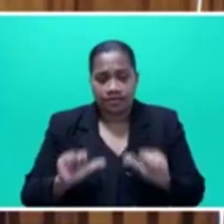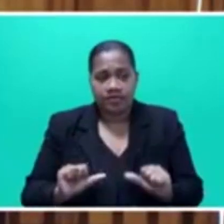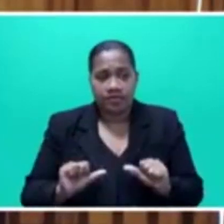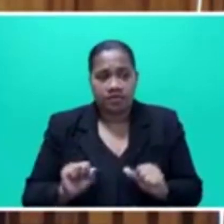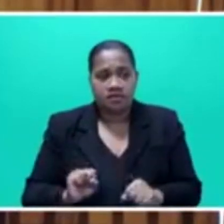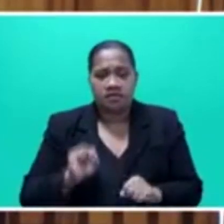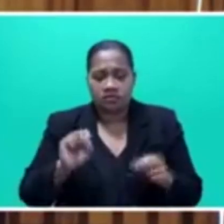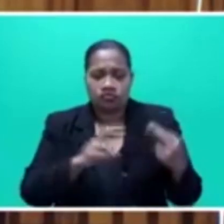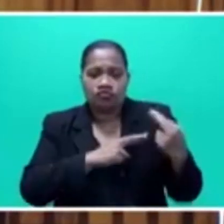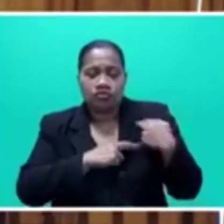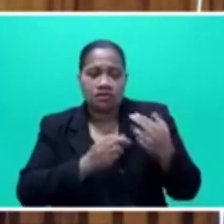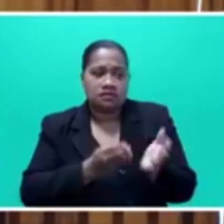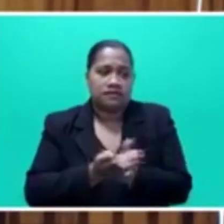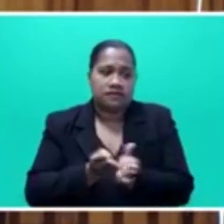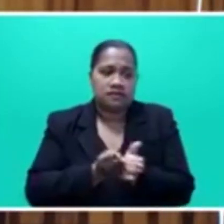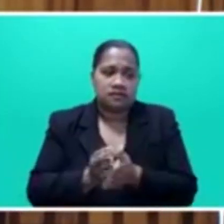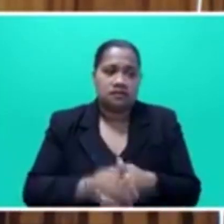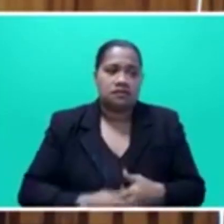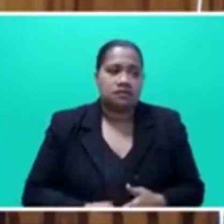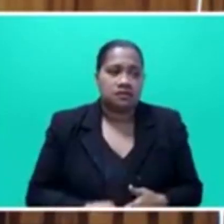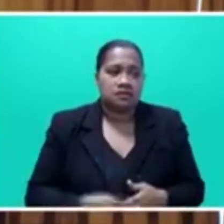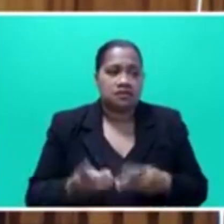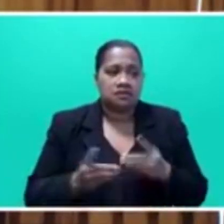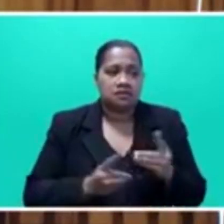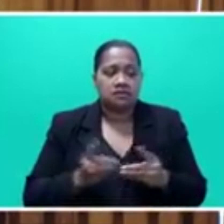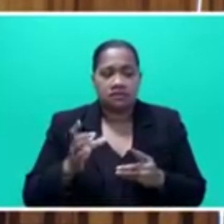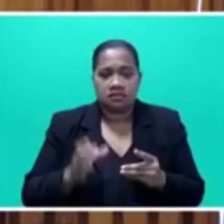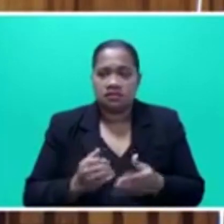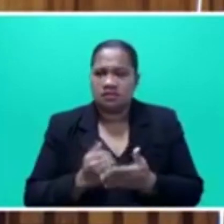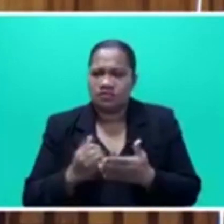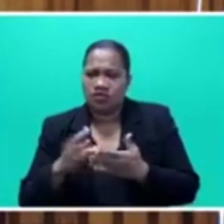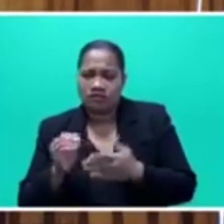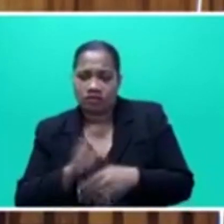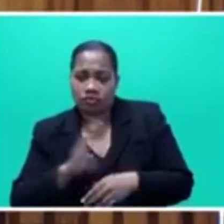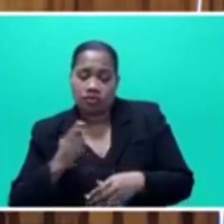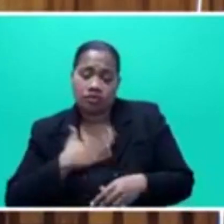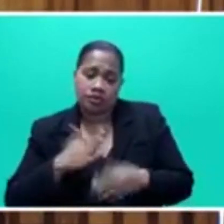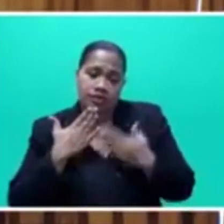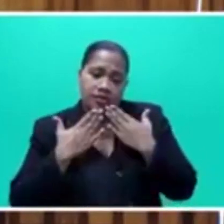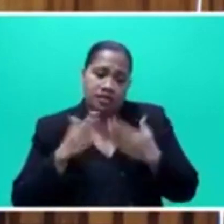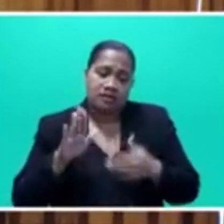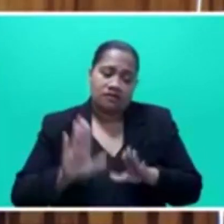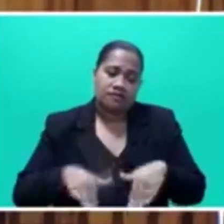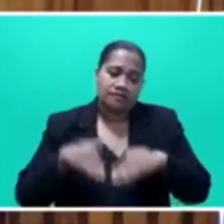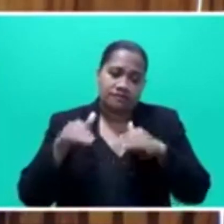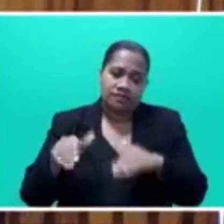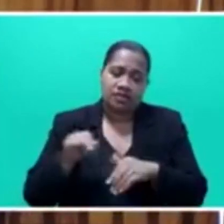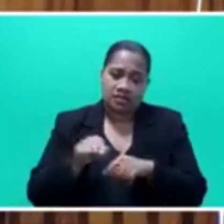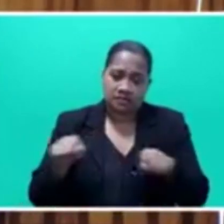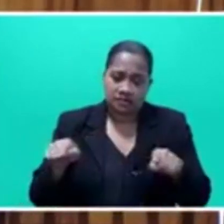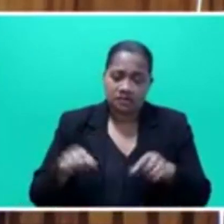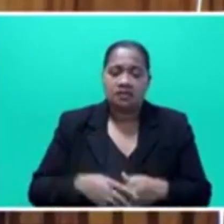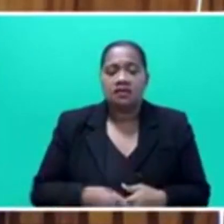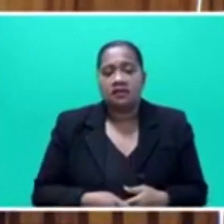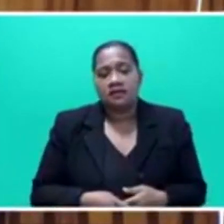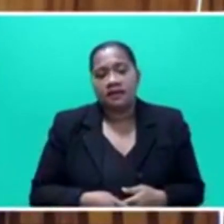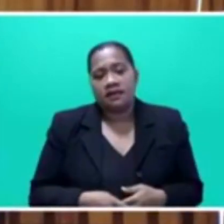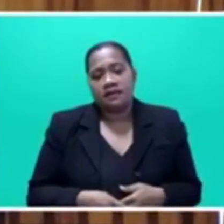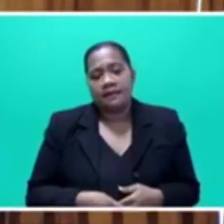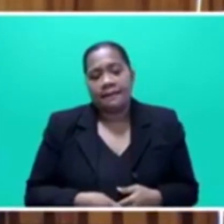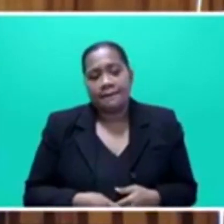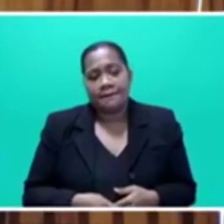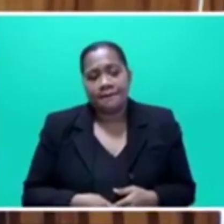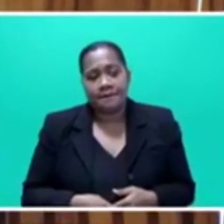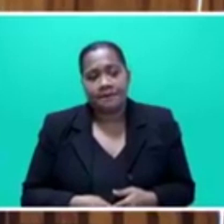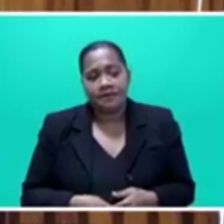role when he served as a director on a number of boards. I'd like to thank him for his participation in that in a number of public enterprises. And we